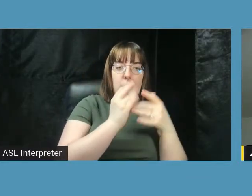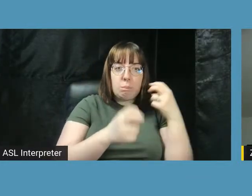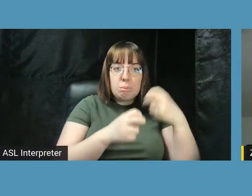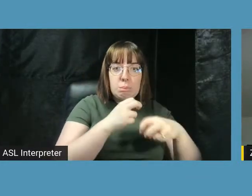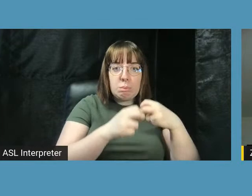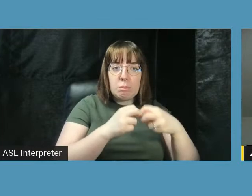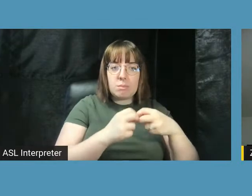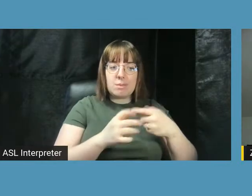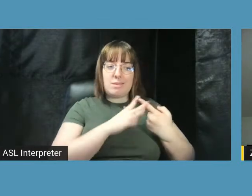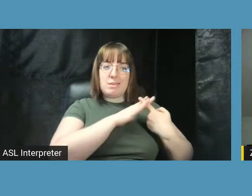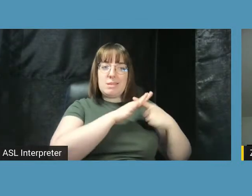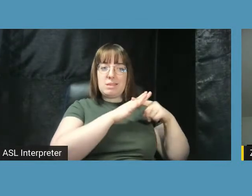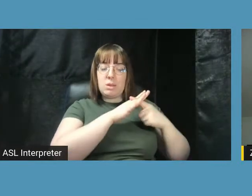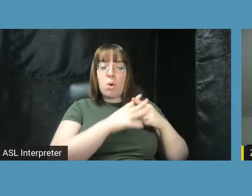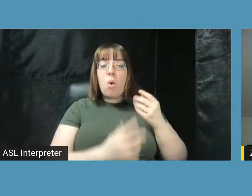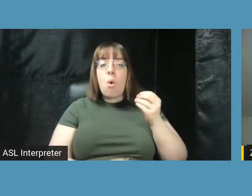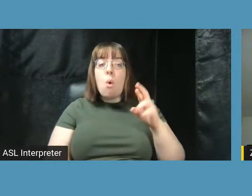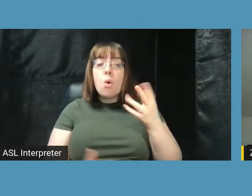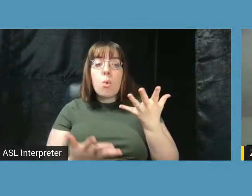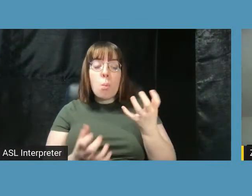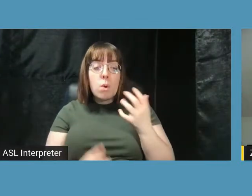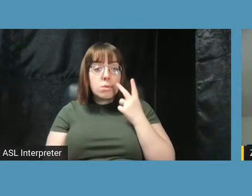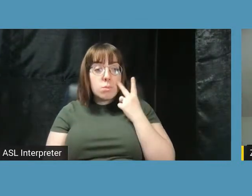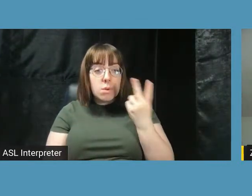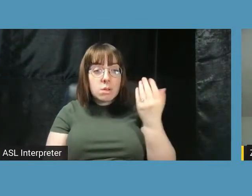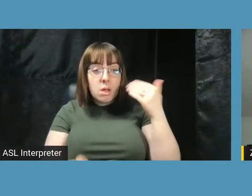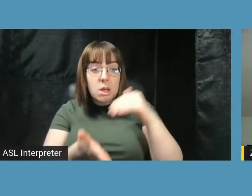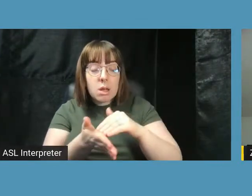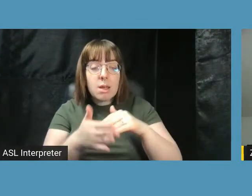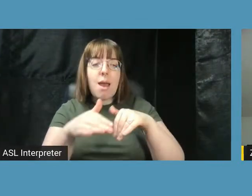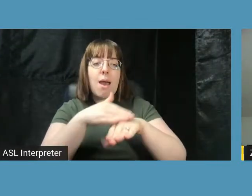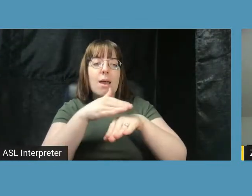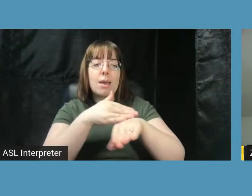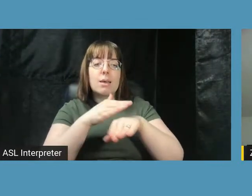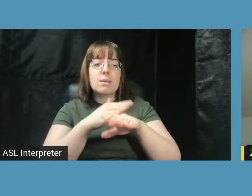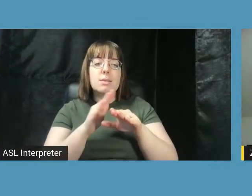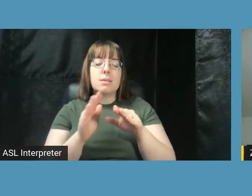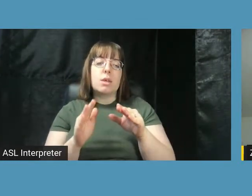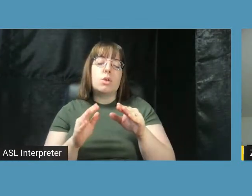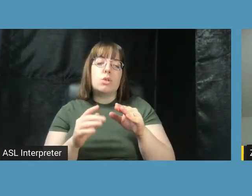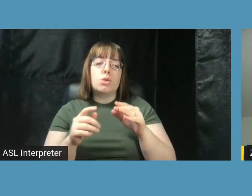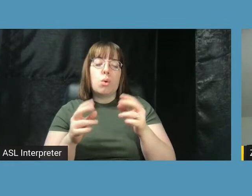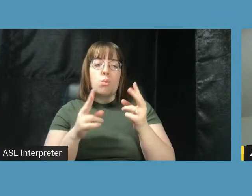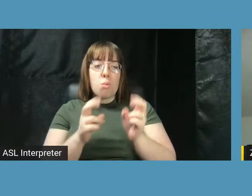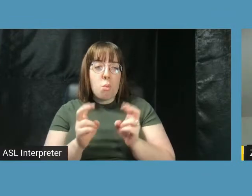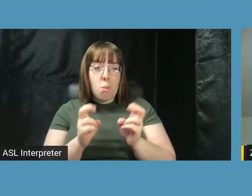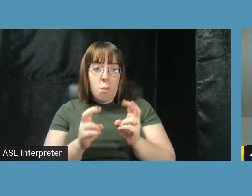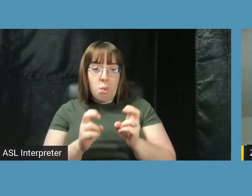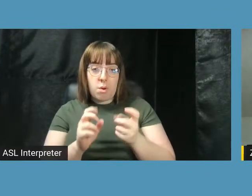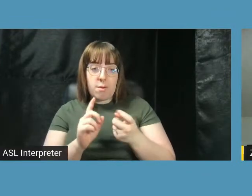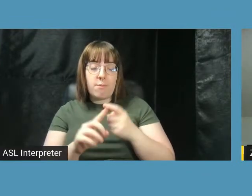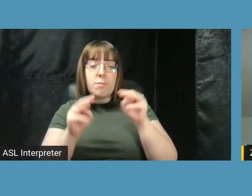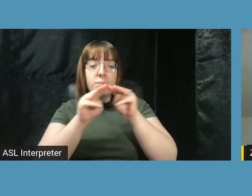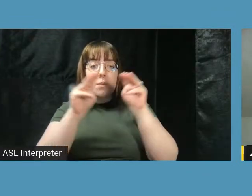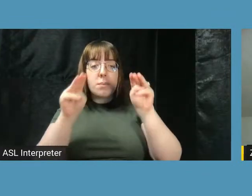beginning, or you just want to watch it again, you can access the recording on the Museum Learning Hub website, which